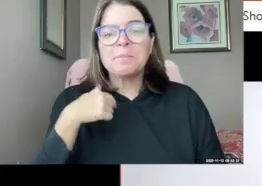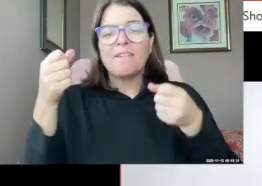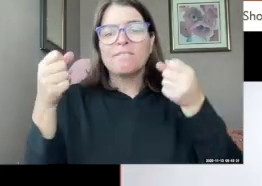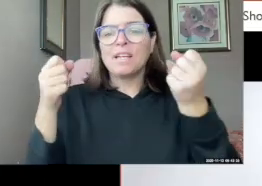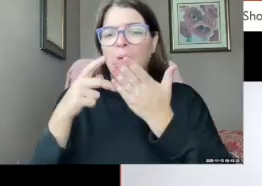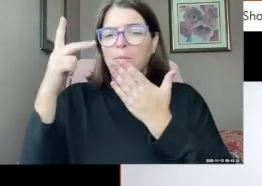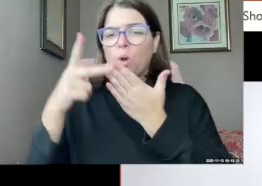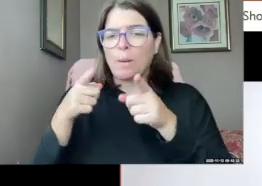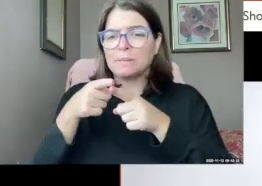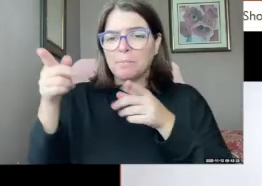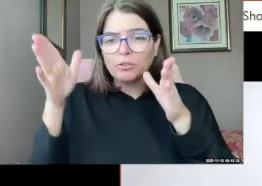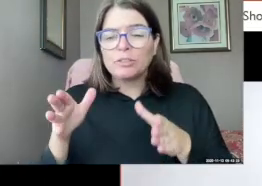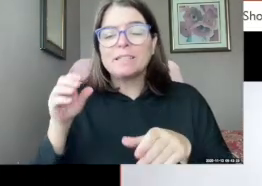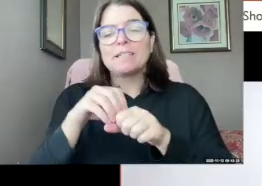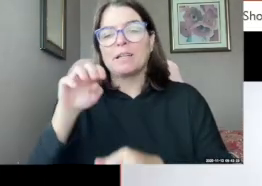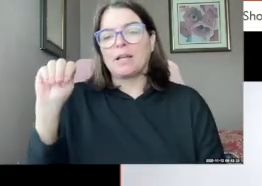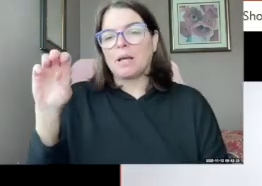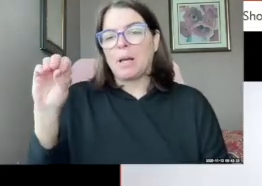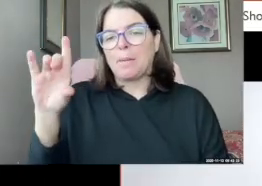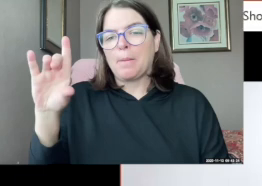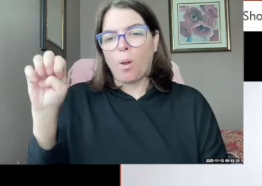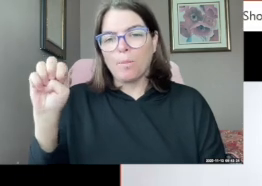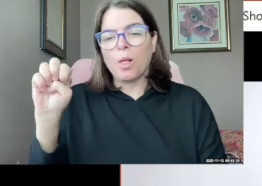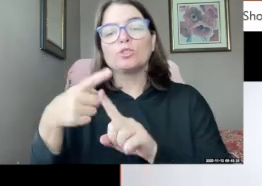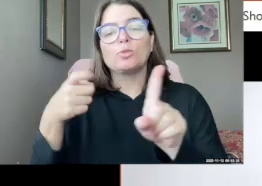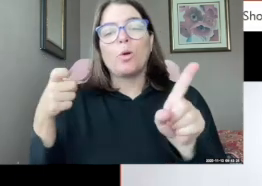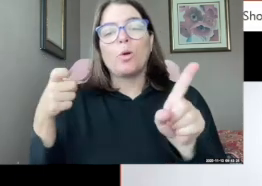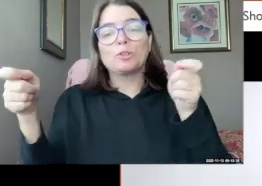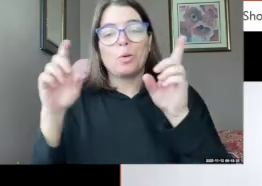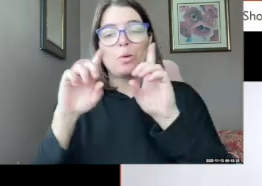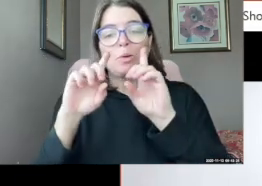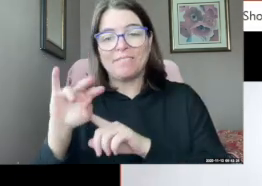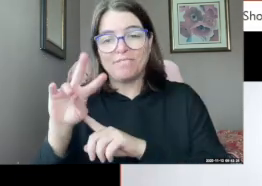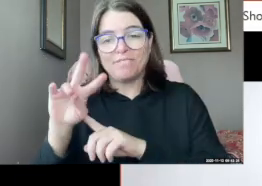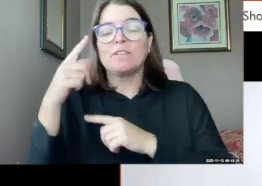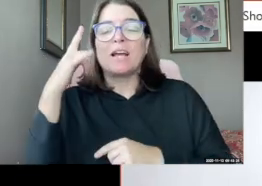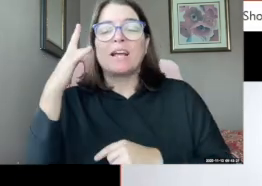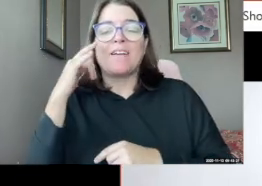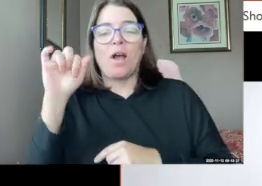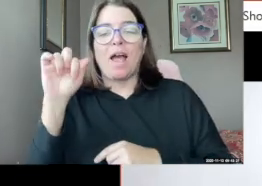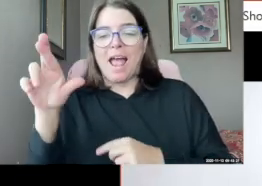program specialist within the Mobile Source Control Division at the California Air Resources Board.